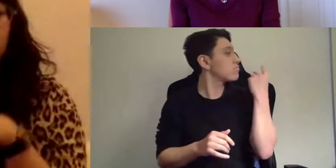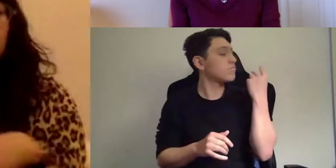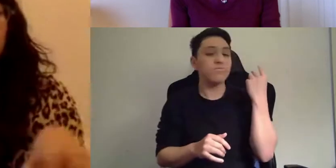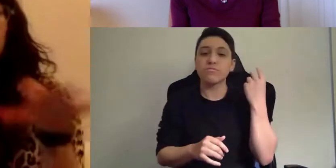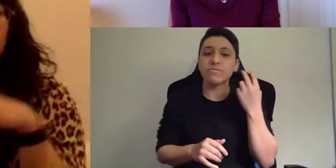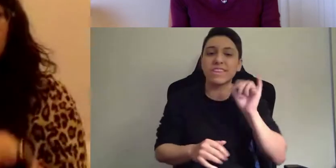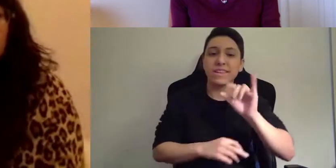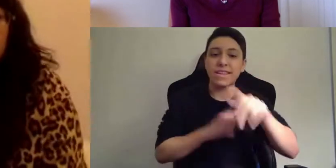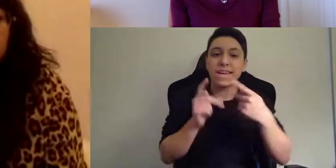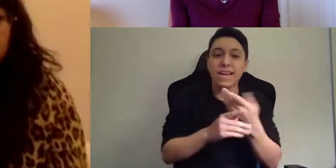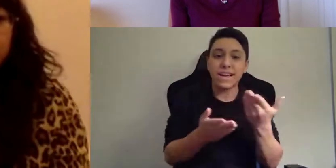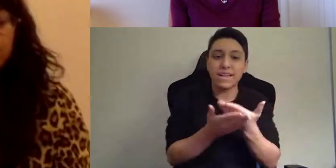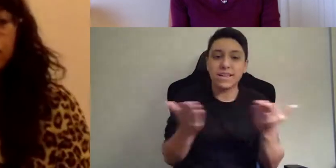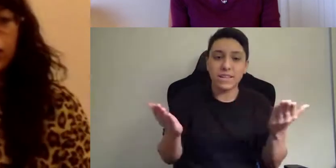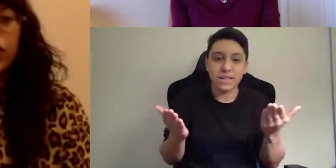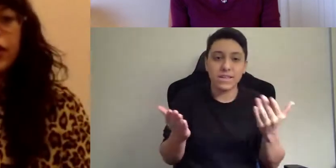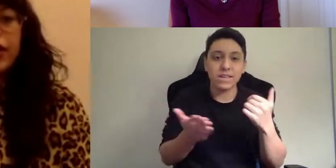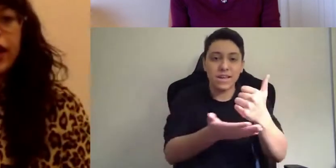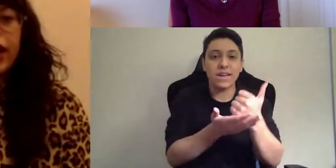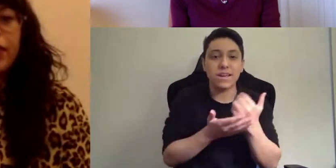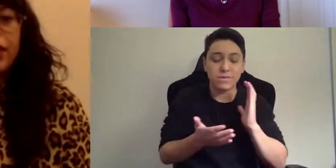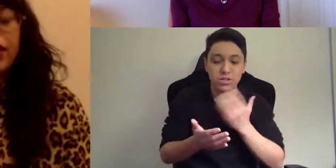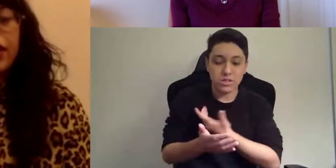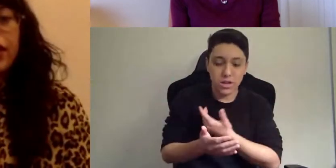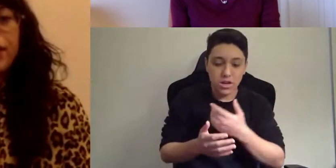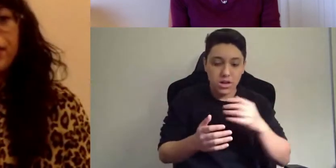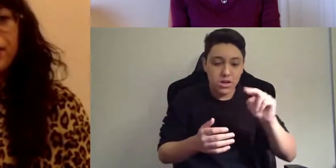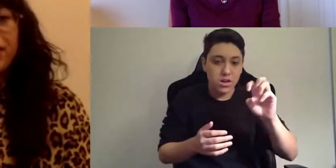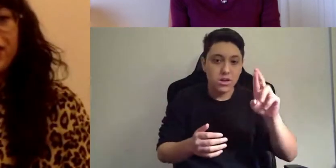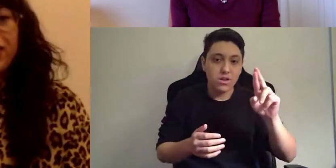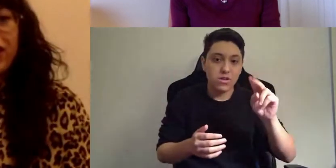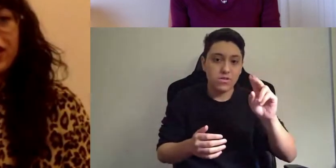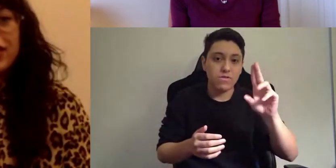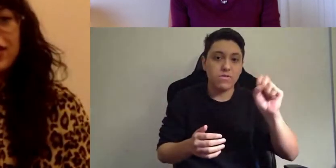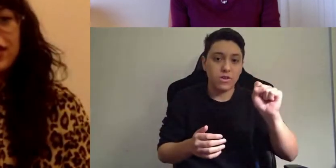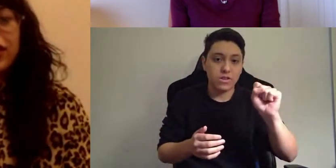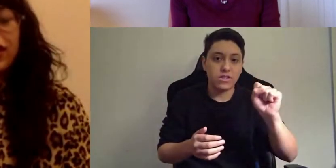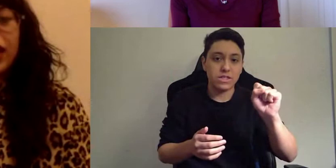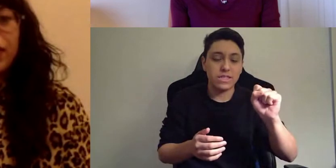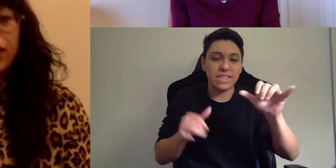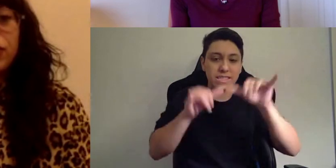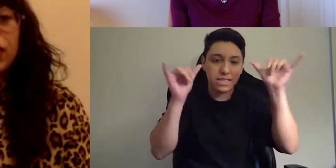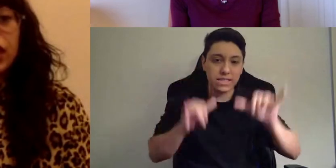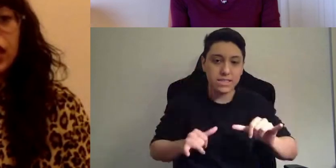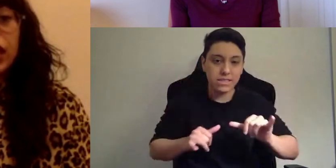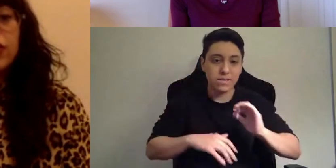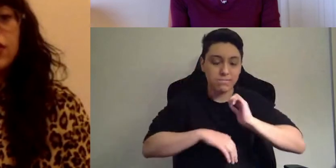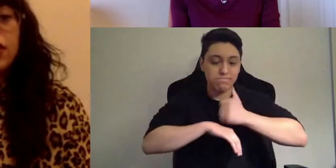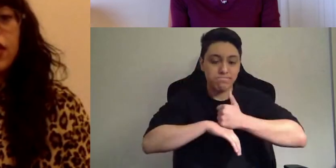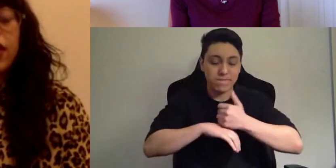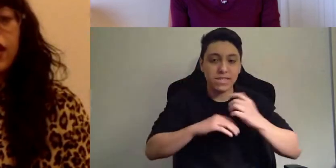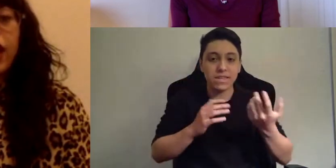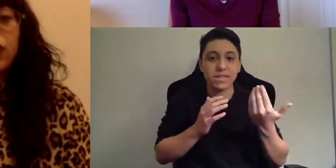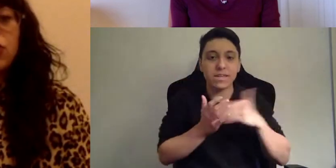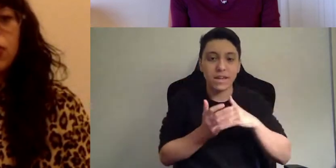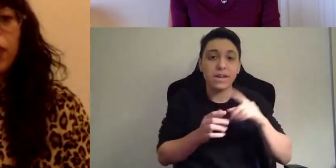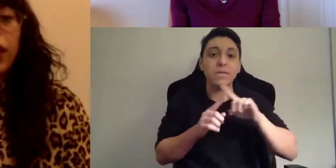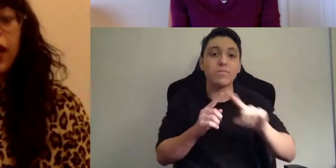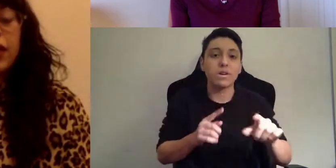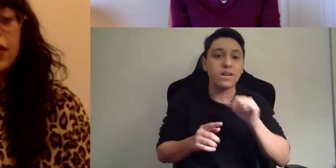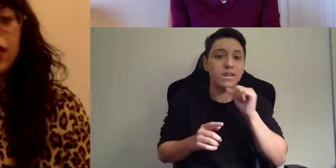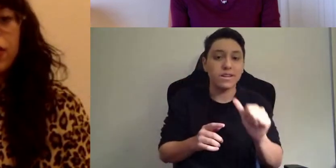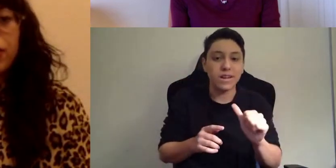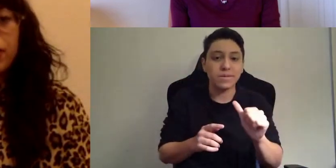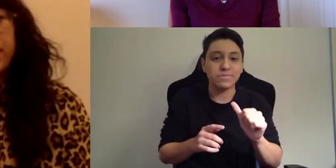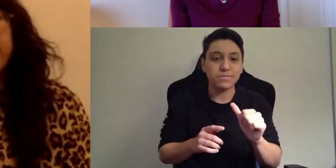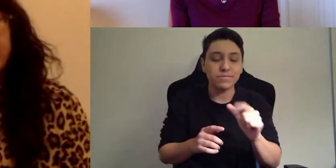bring our nervous systems more current time, but are not necessarily about feeling into the actual